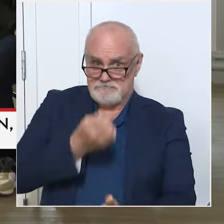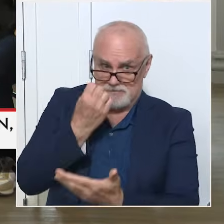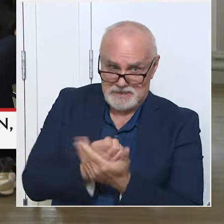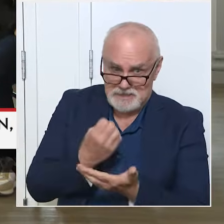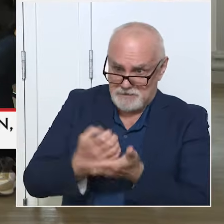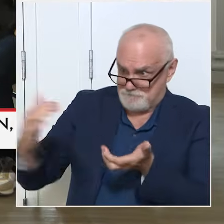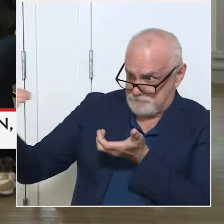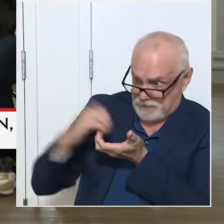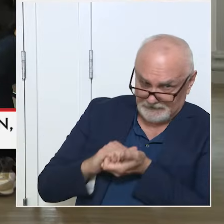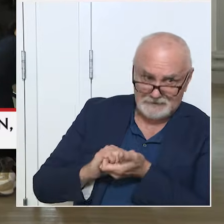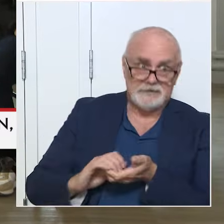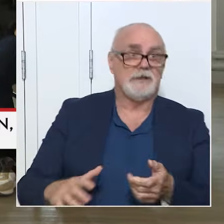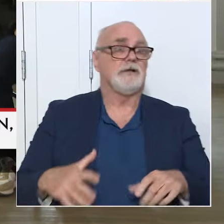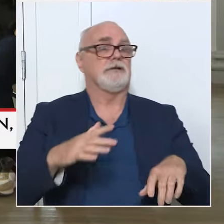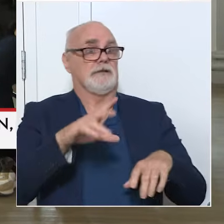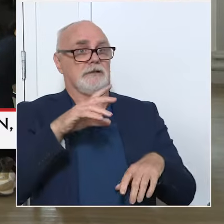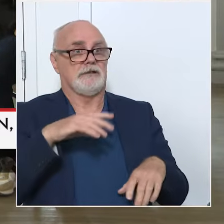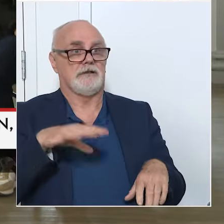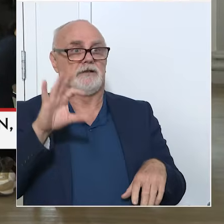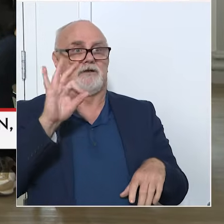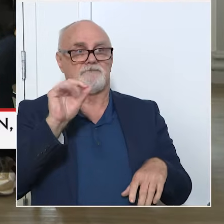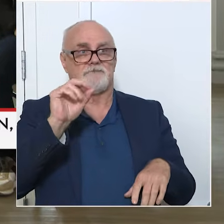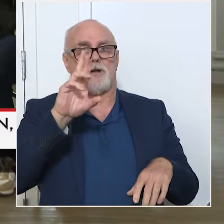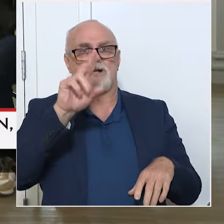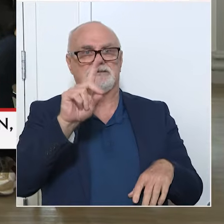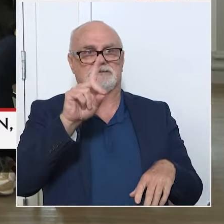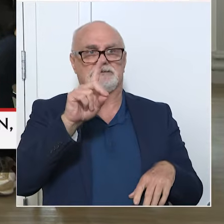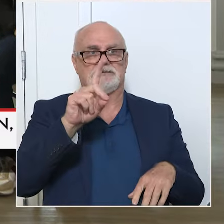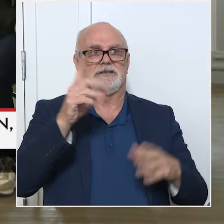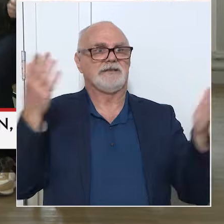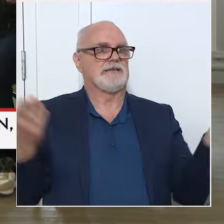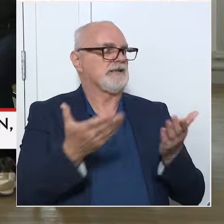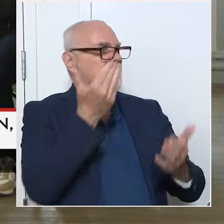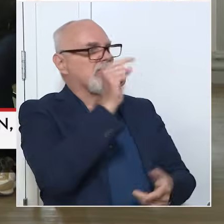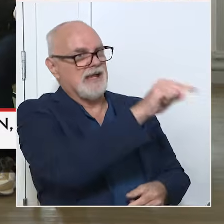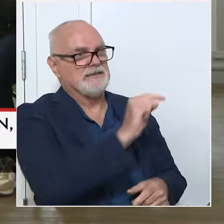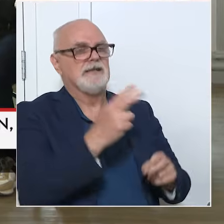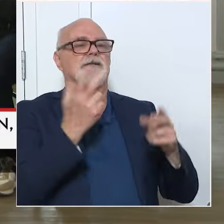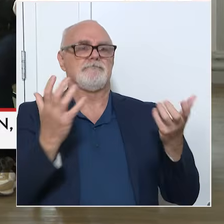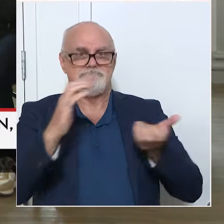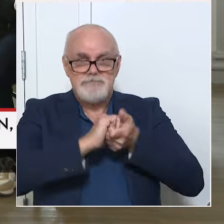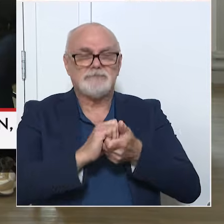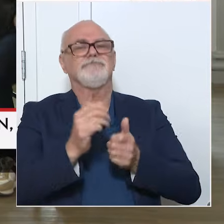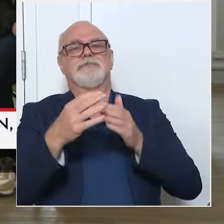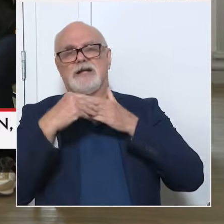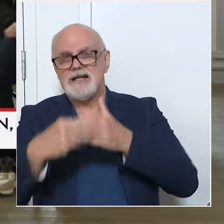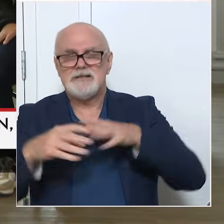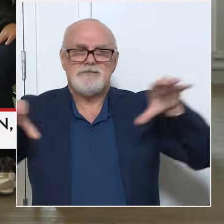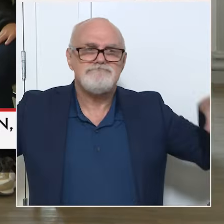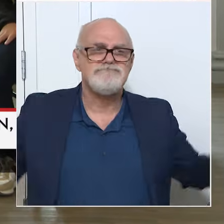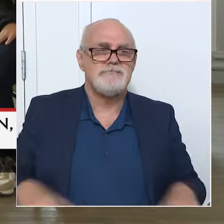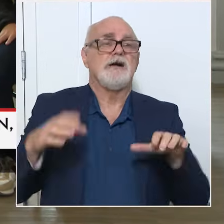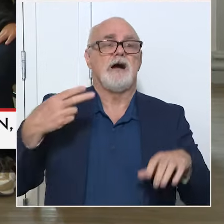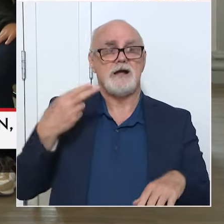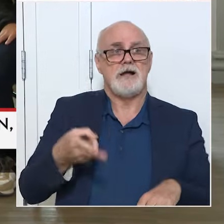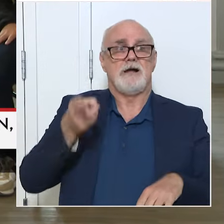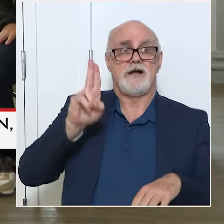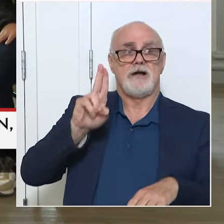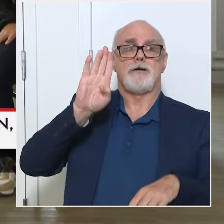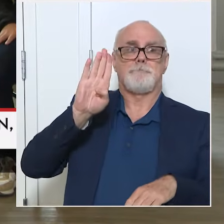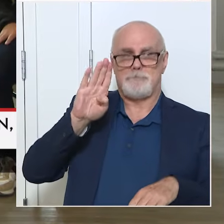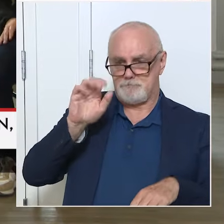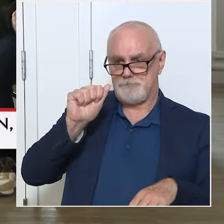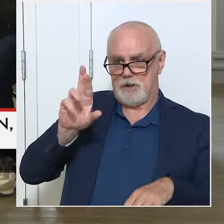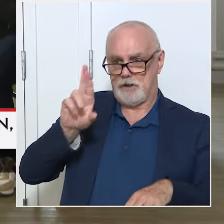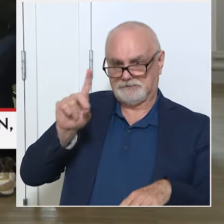partnership. And Derek Ford is here, who leads the partnership, and Chinyere Hubbard, who leads the DC Chamber. Thank